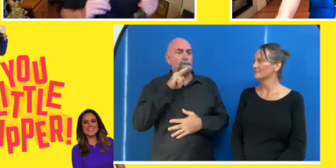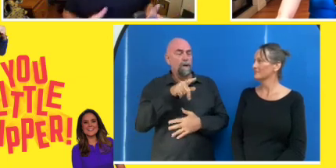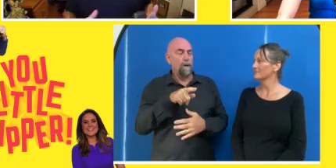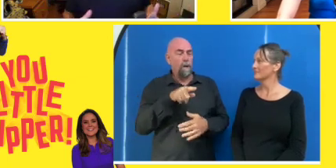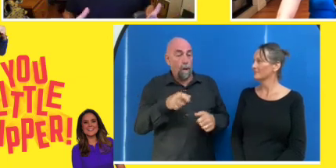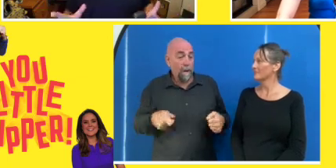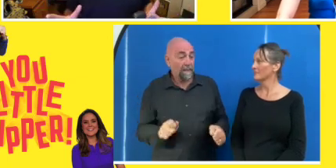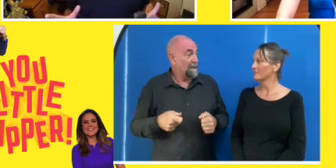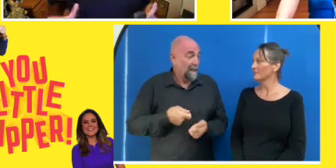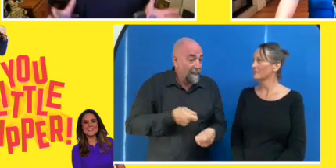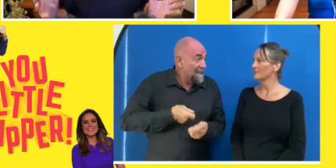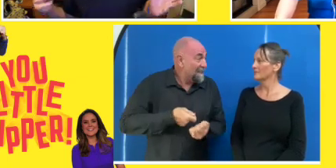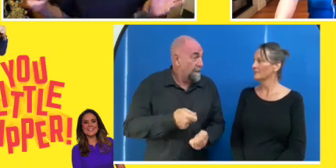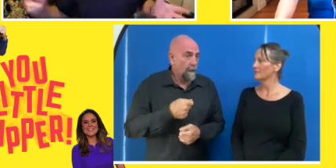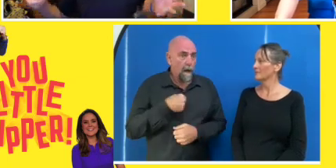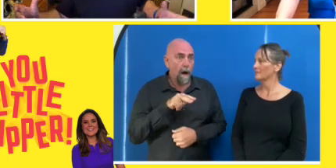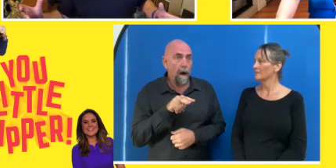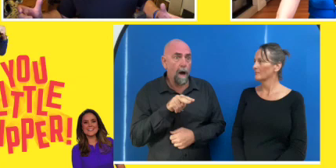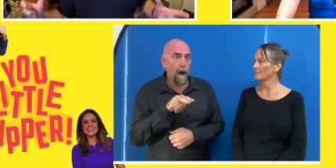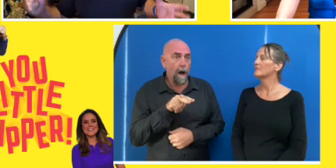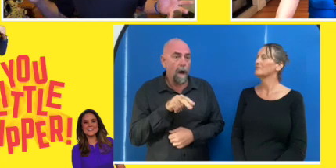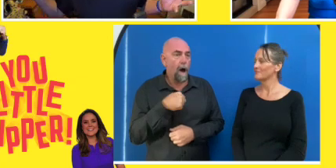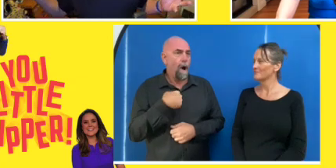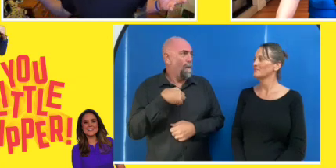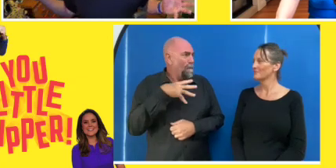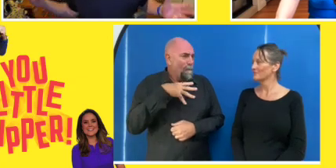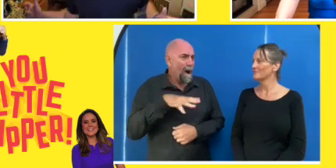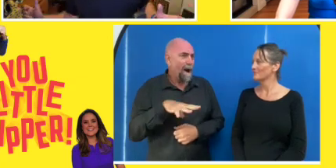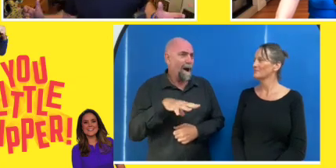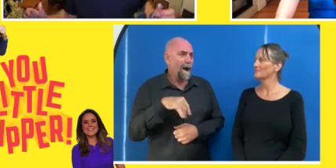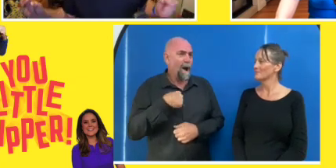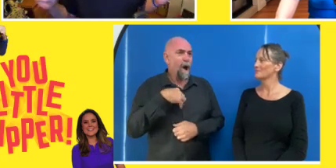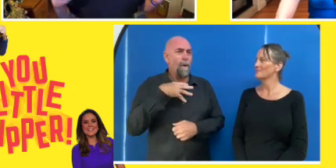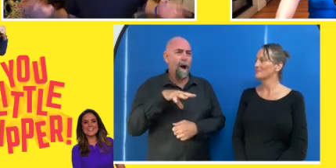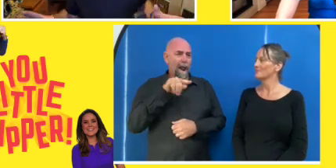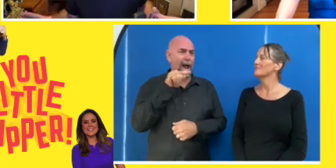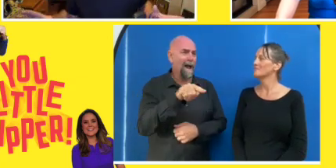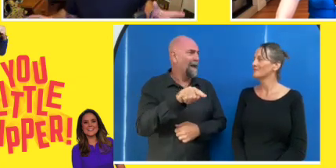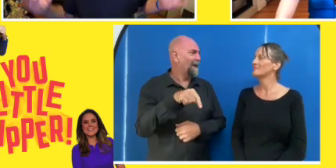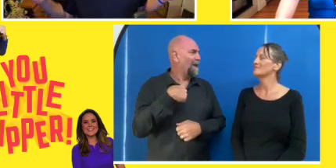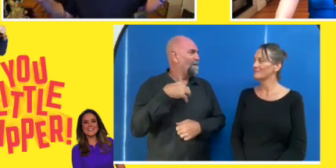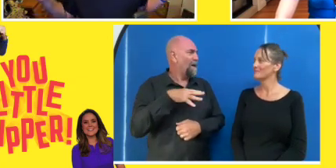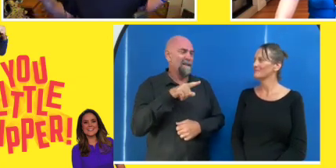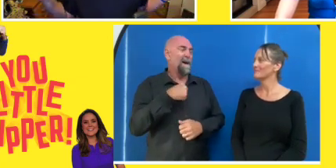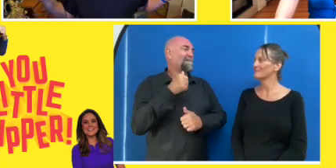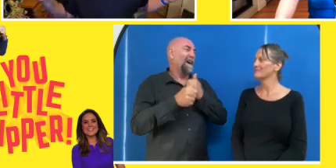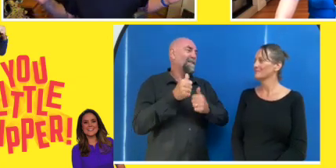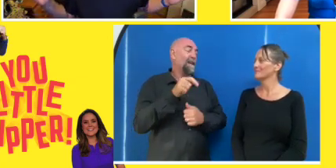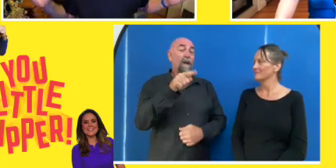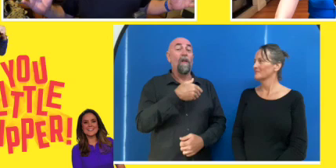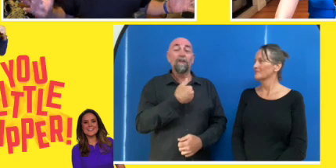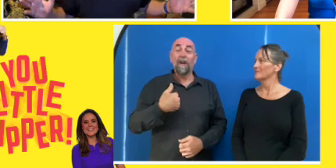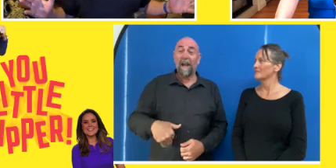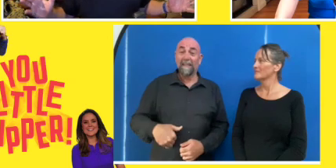just loving bocce. When I first saw the wheelchair curling, it was the same deal. I kind